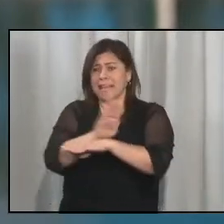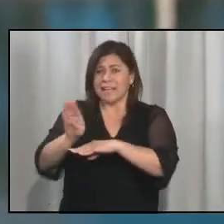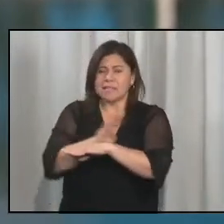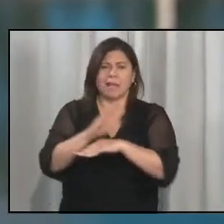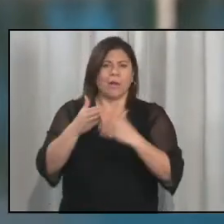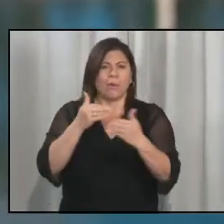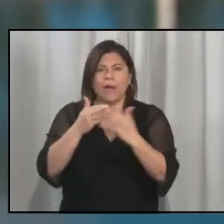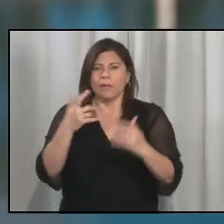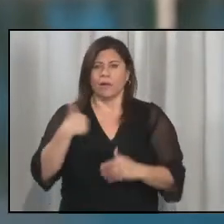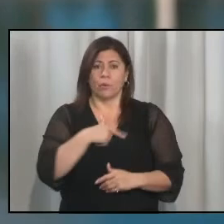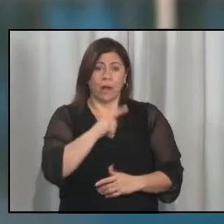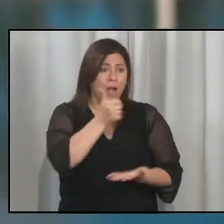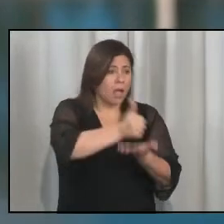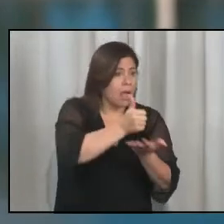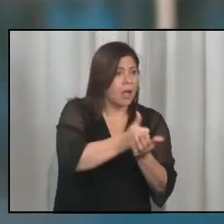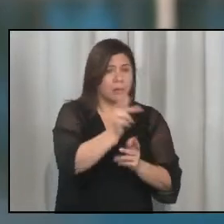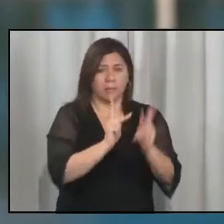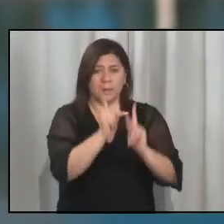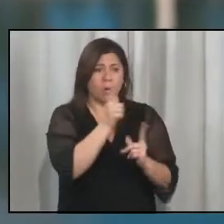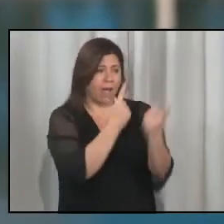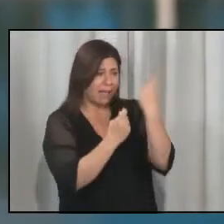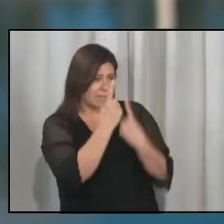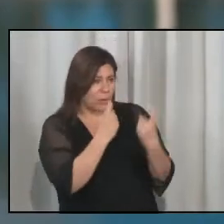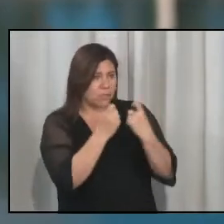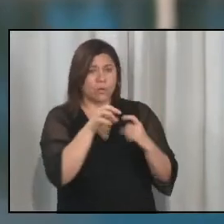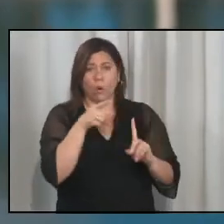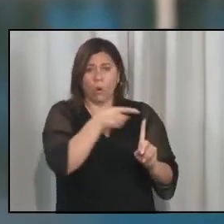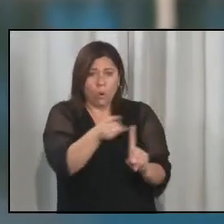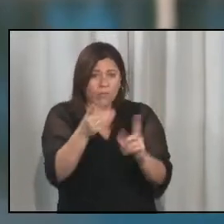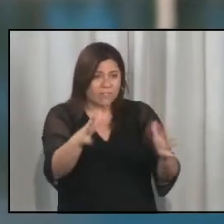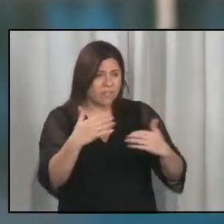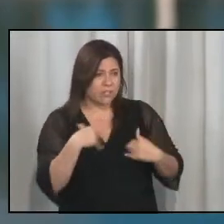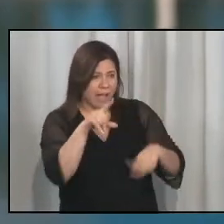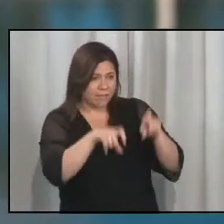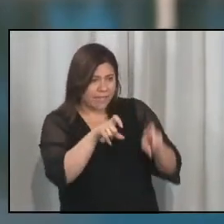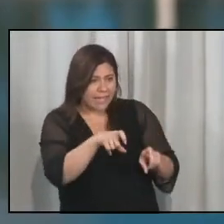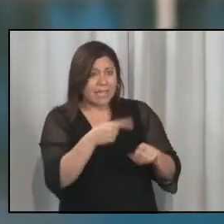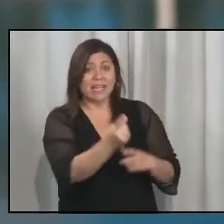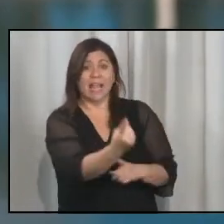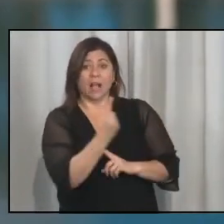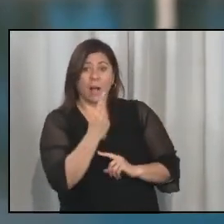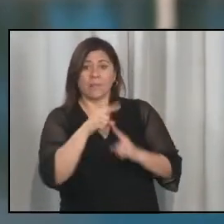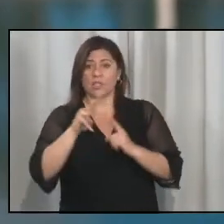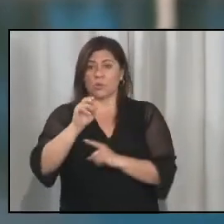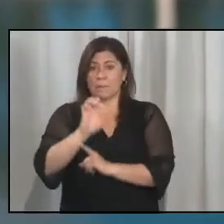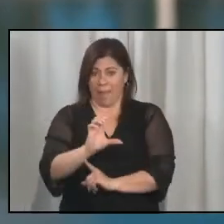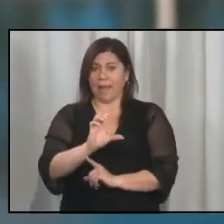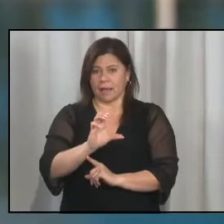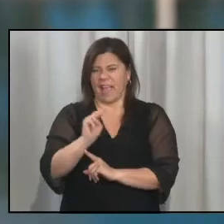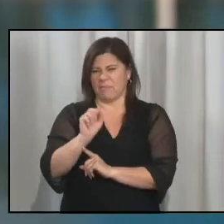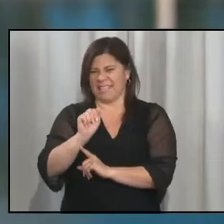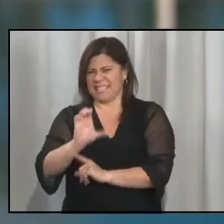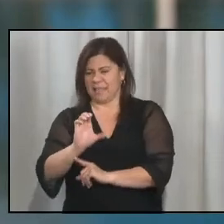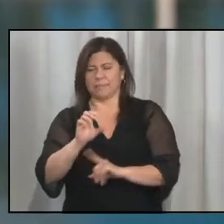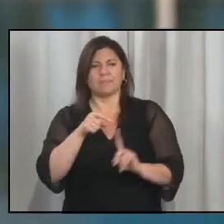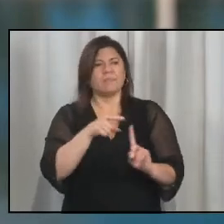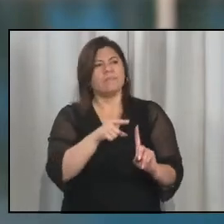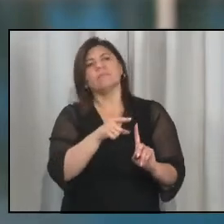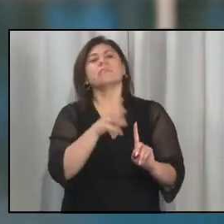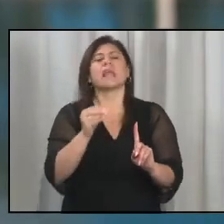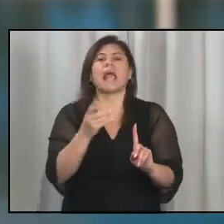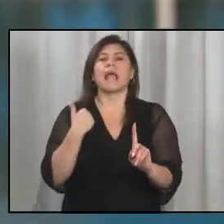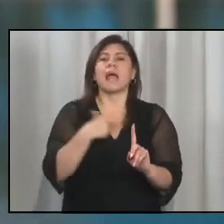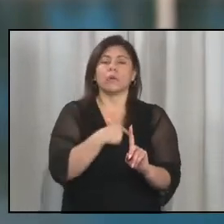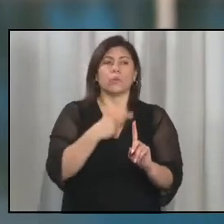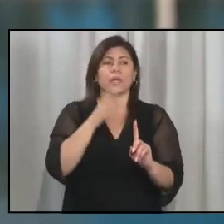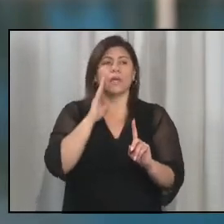those who are asking questions or who have a need. They come up to the MAC, and we